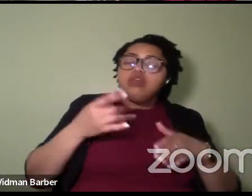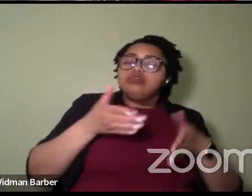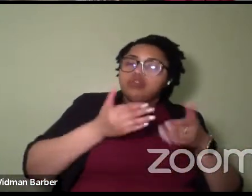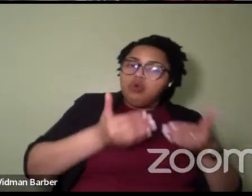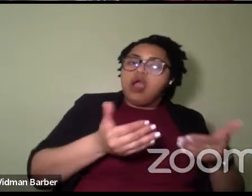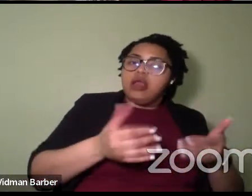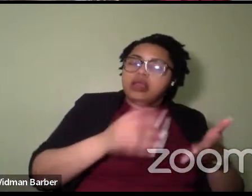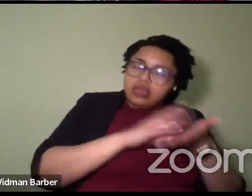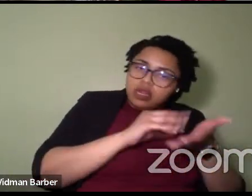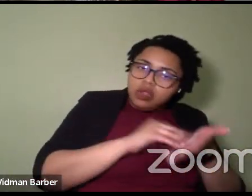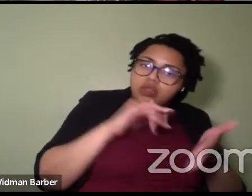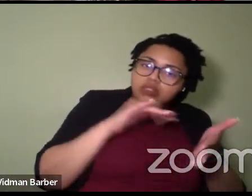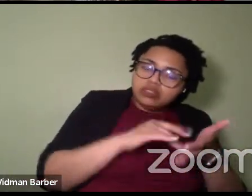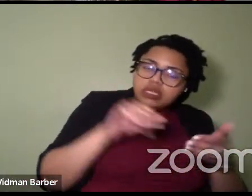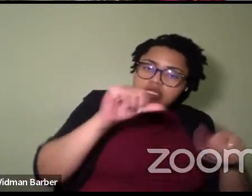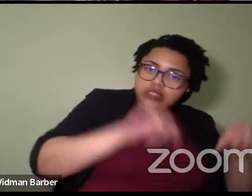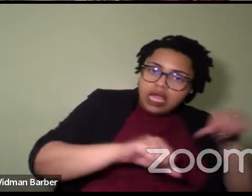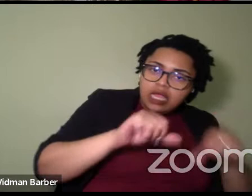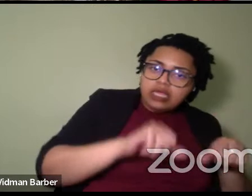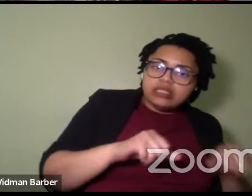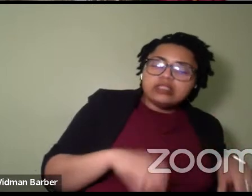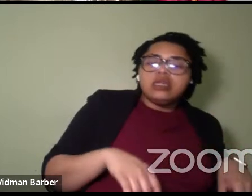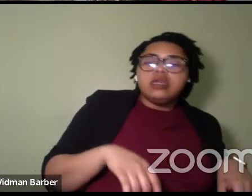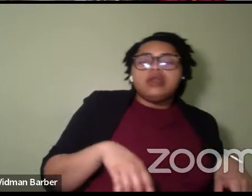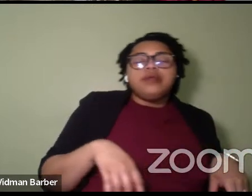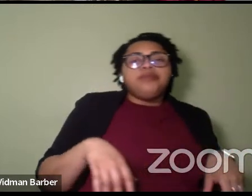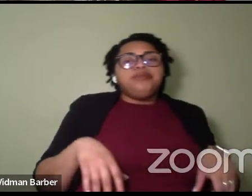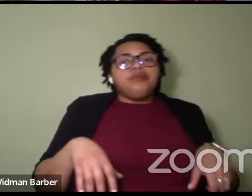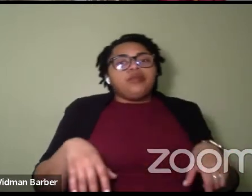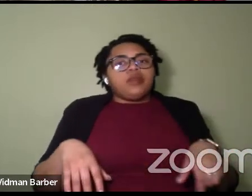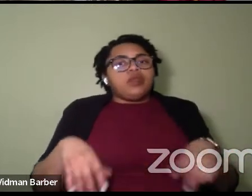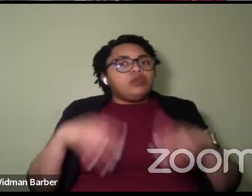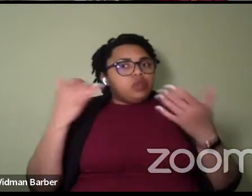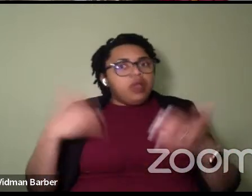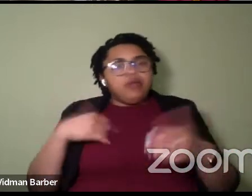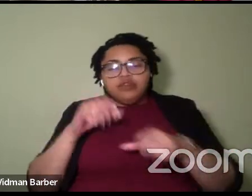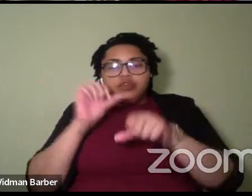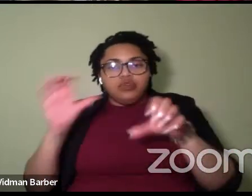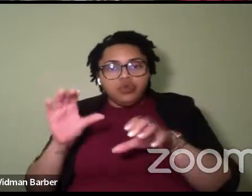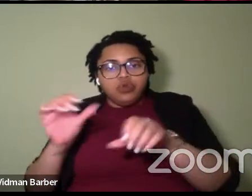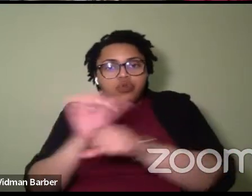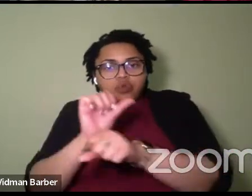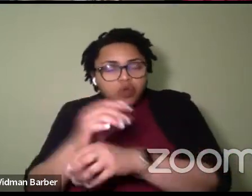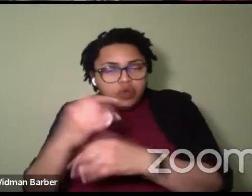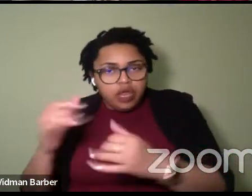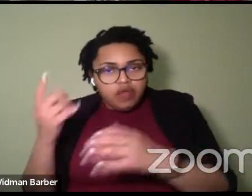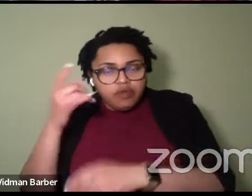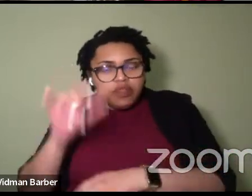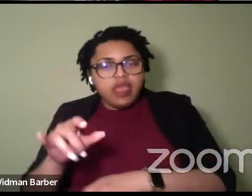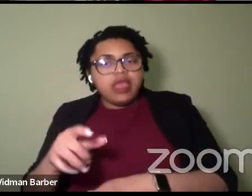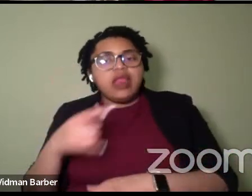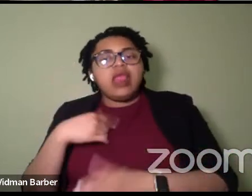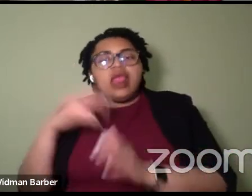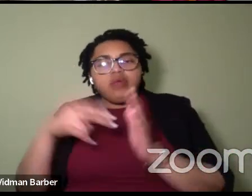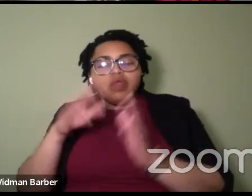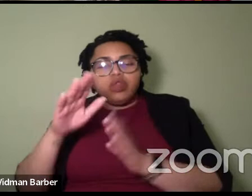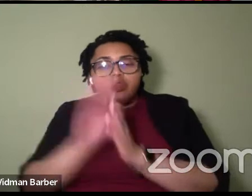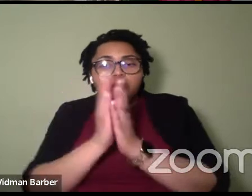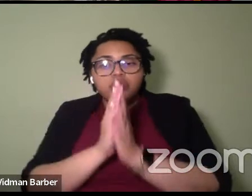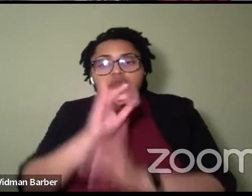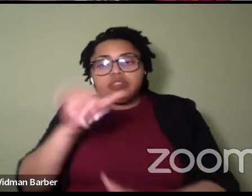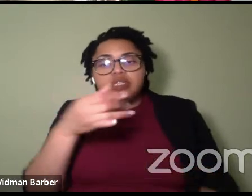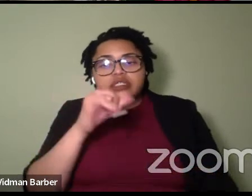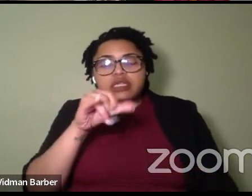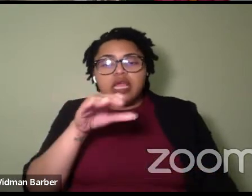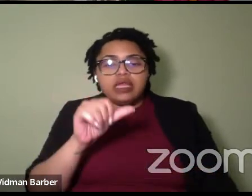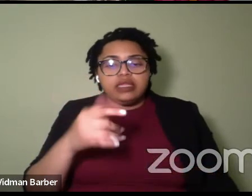can happen. And one of the things you asked, what do we have to do? I think about this quote actually from your book, Jessica, that has really just set with me. I